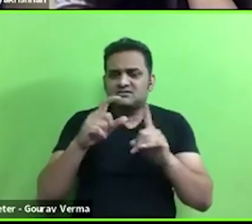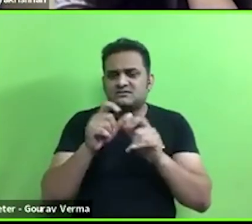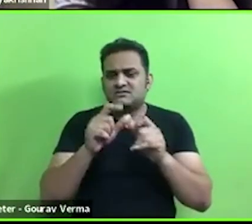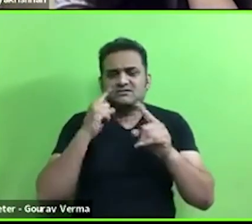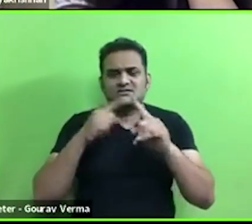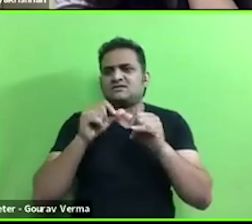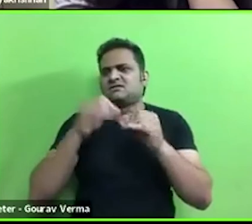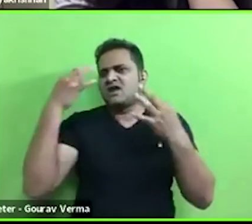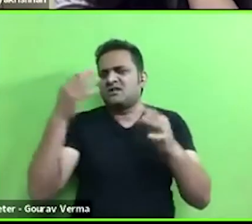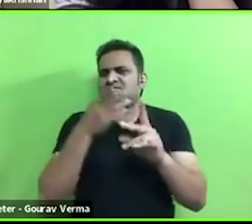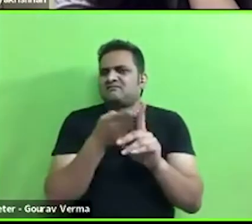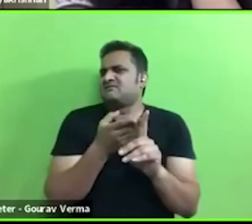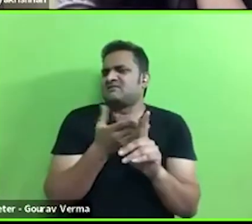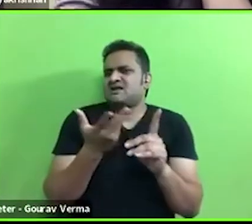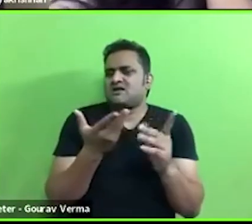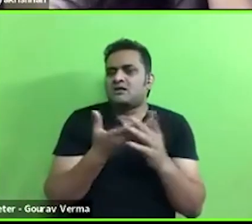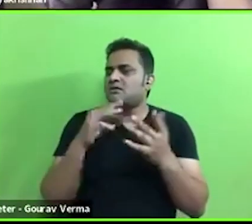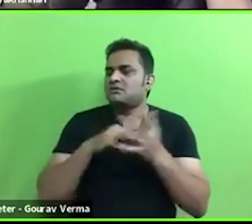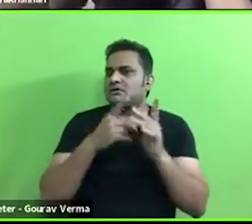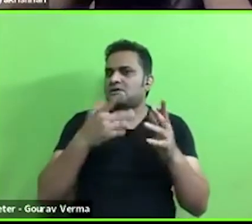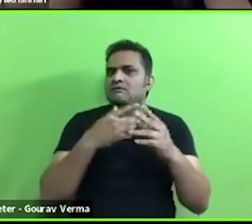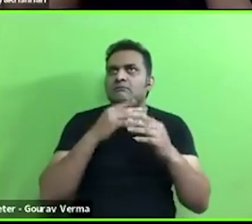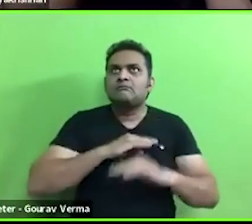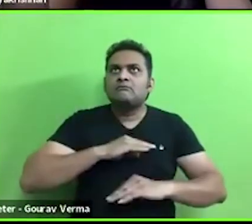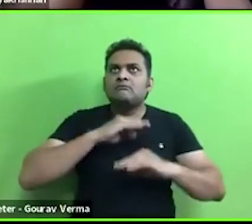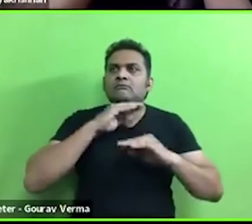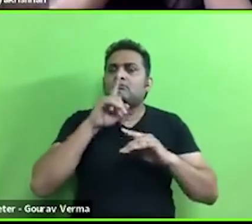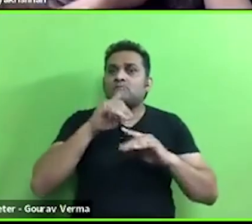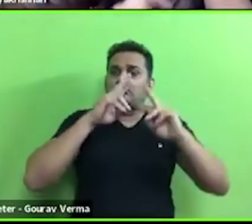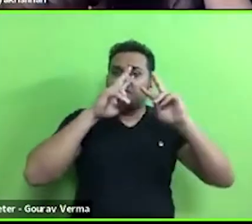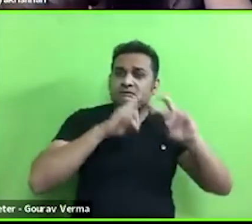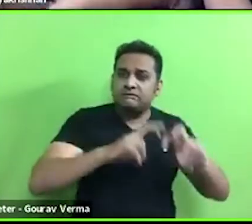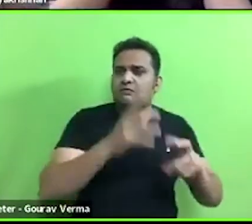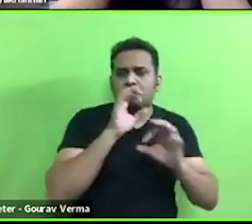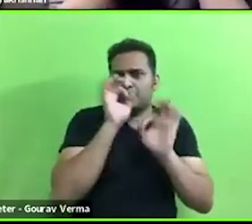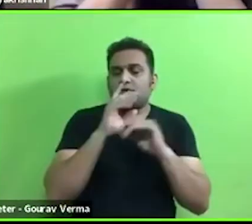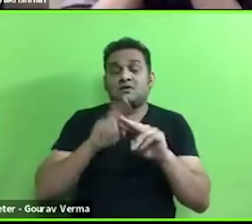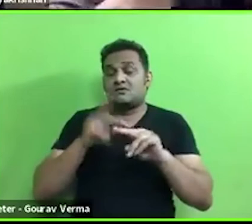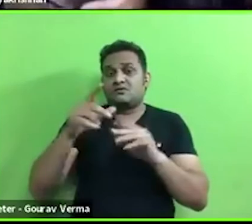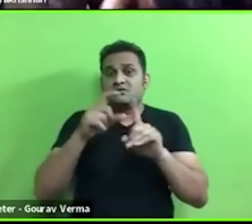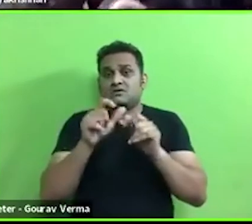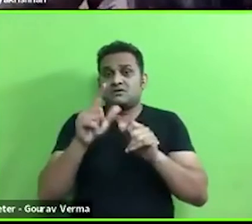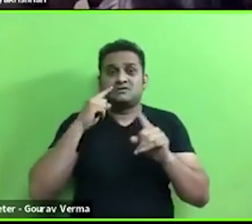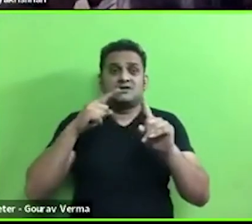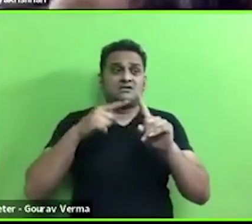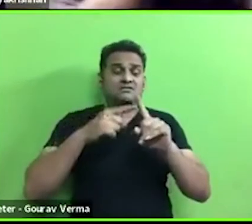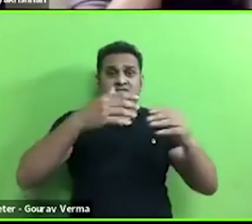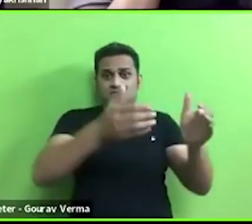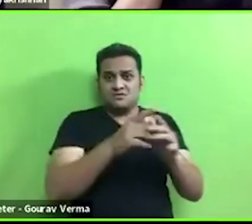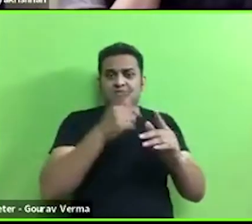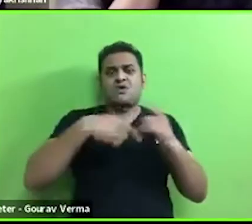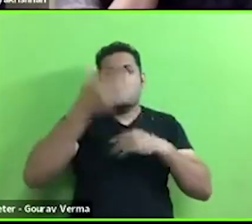because there has not much enough research and writing that's happened there. If you read Dalit stories, autobiographies,